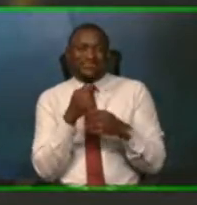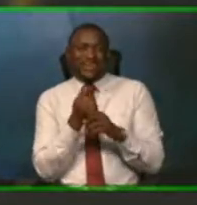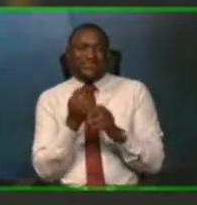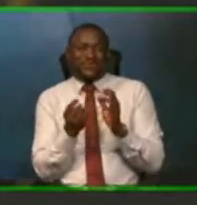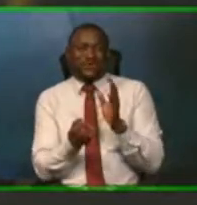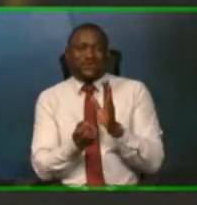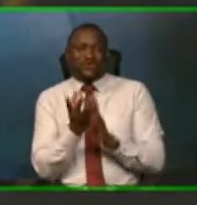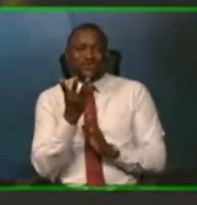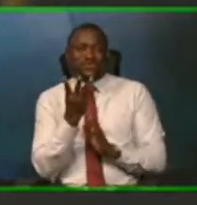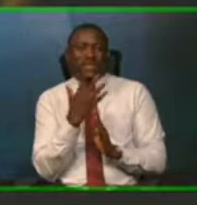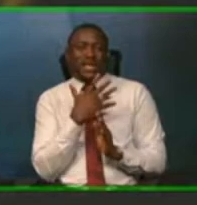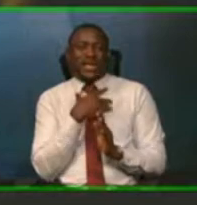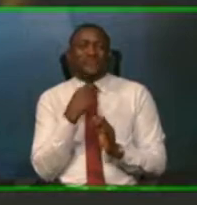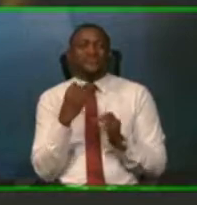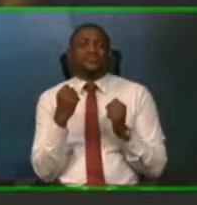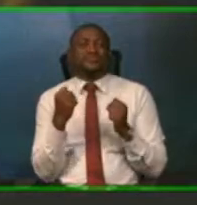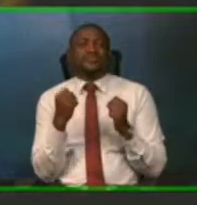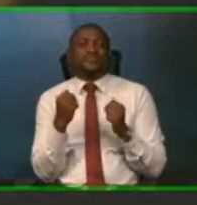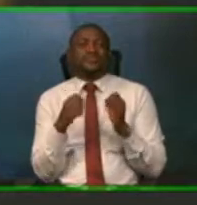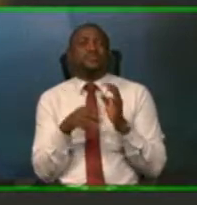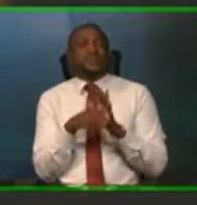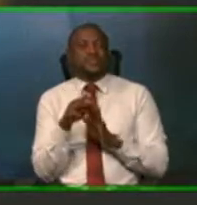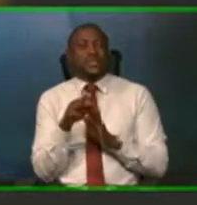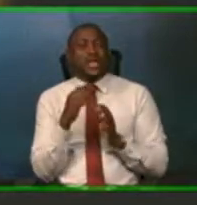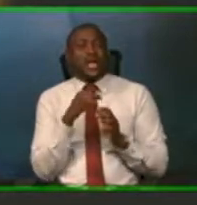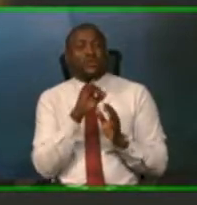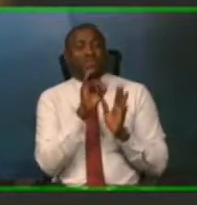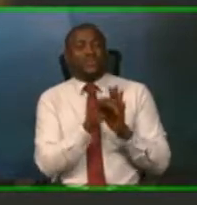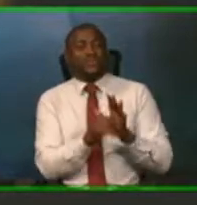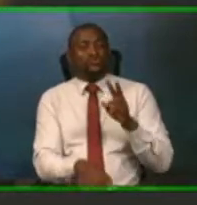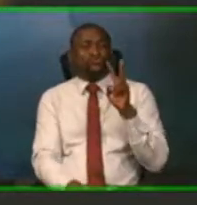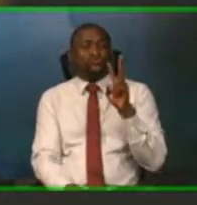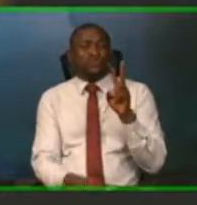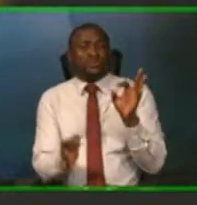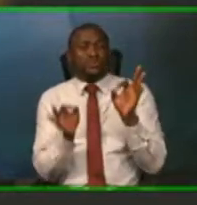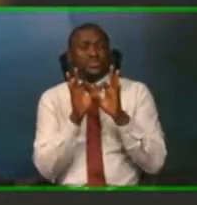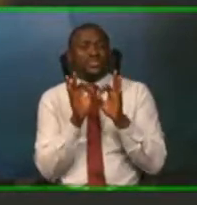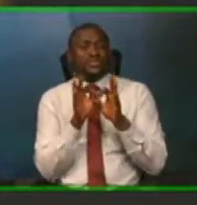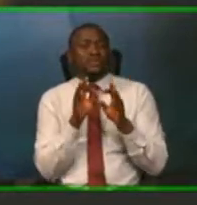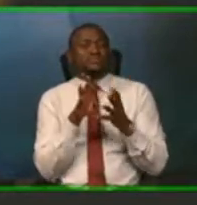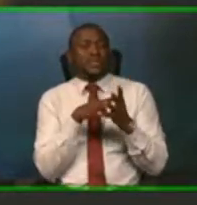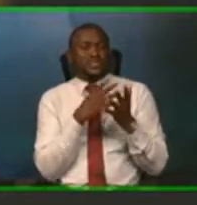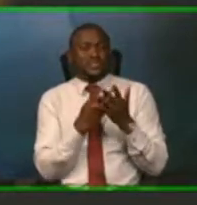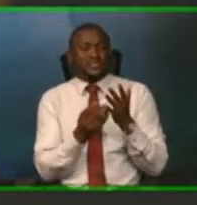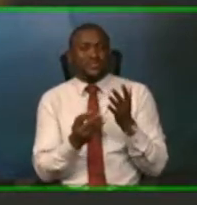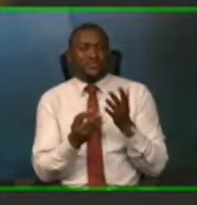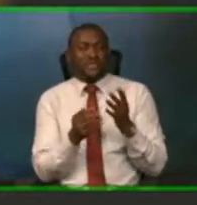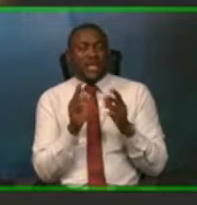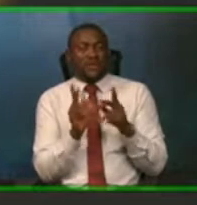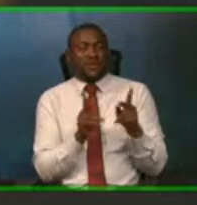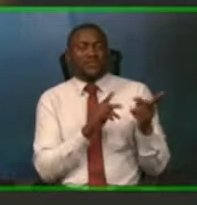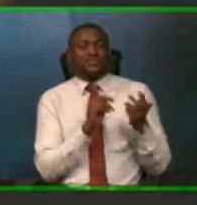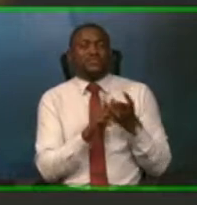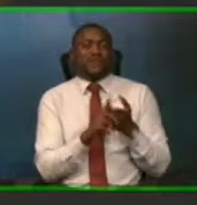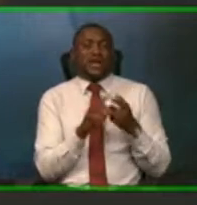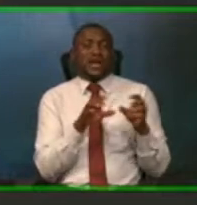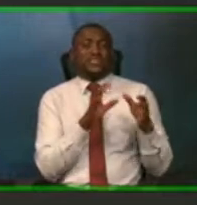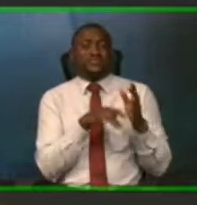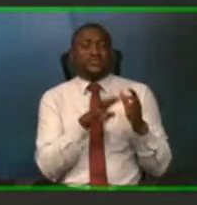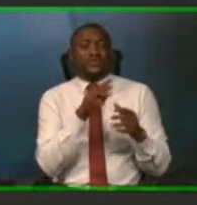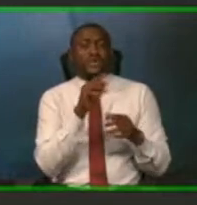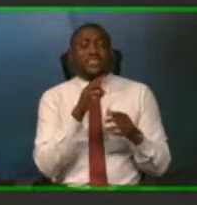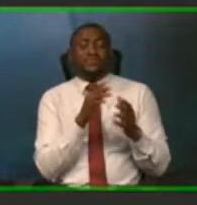for stature. And we identify two principal patterns according to Acts 6:4, the ministry